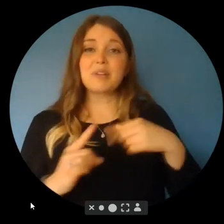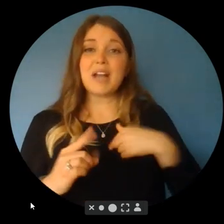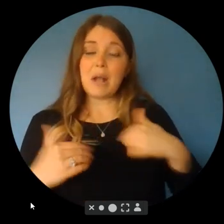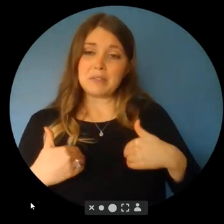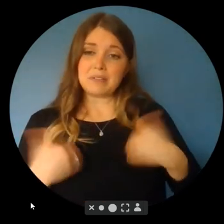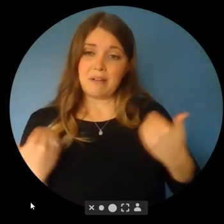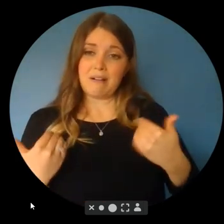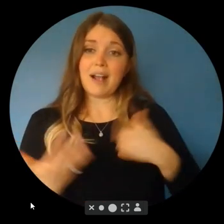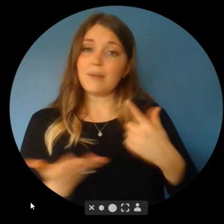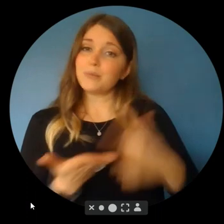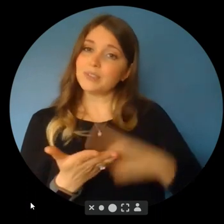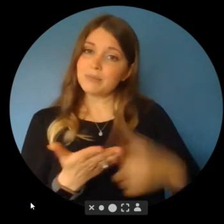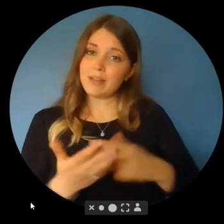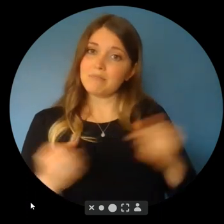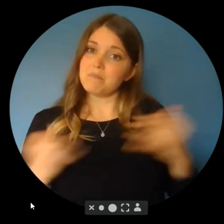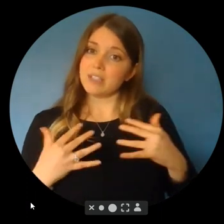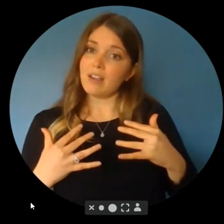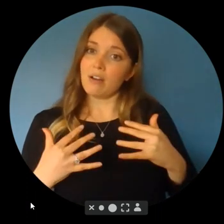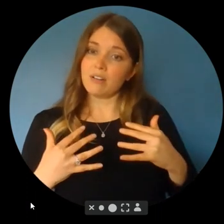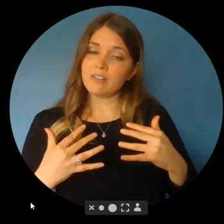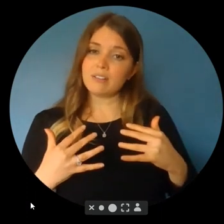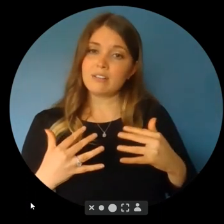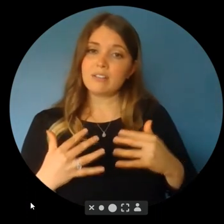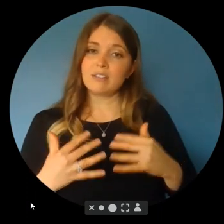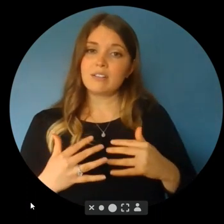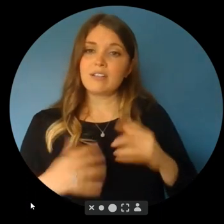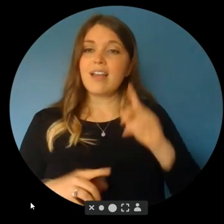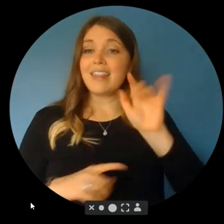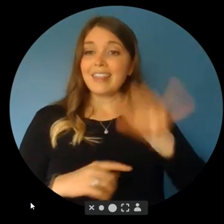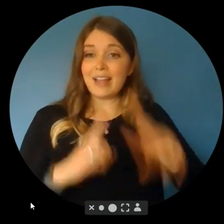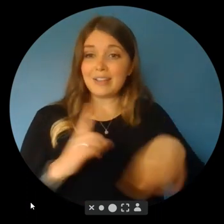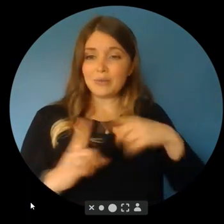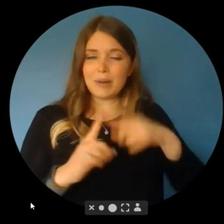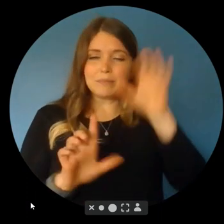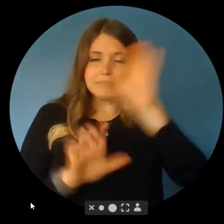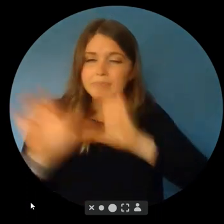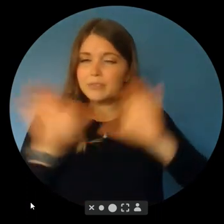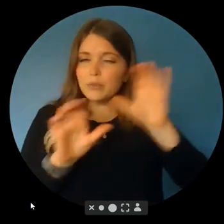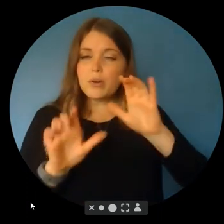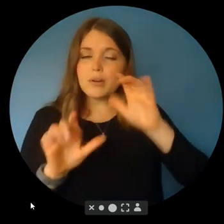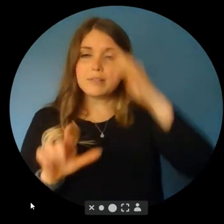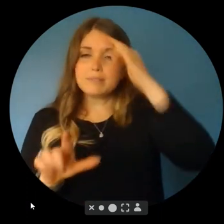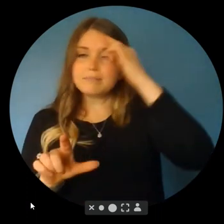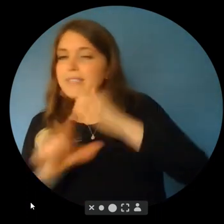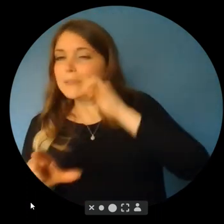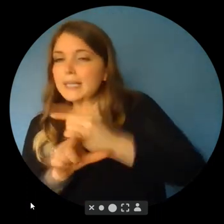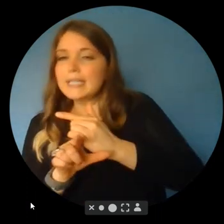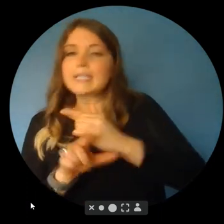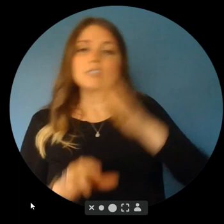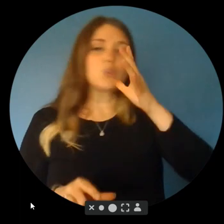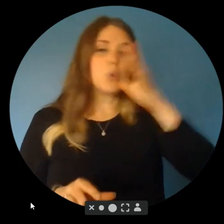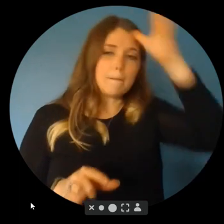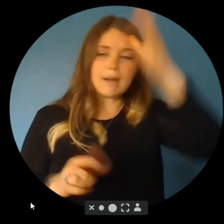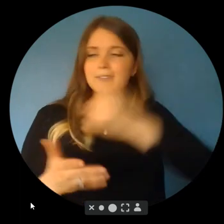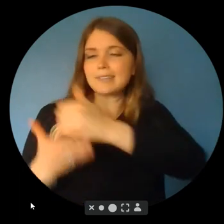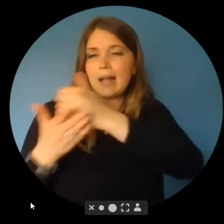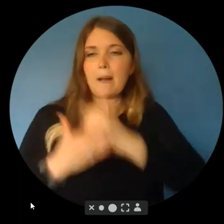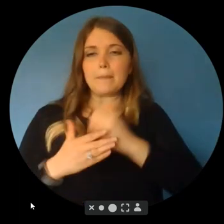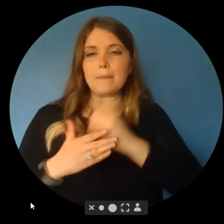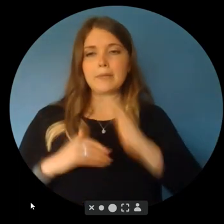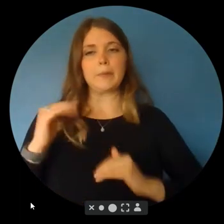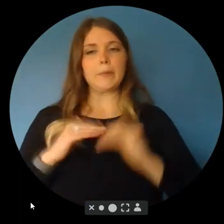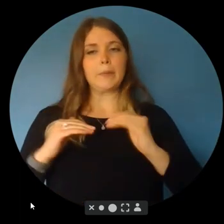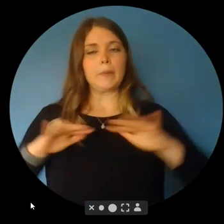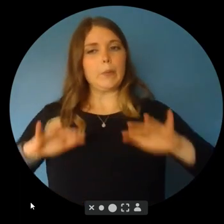would get scared. That's when I would look for my siblings and my parents to come for me.